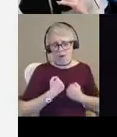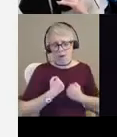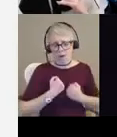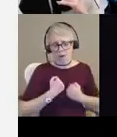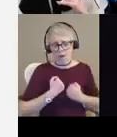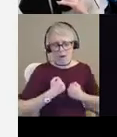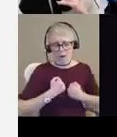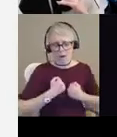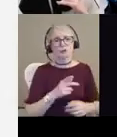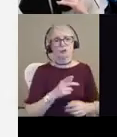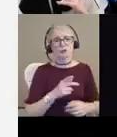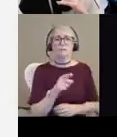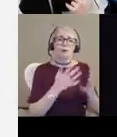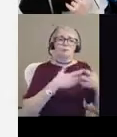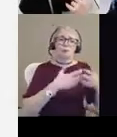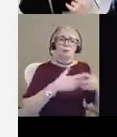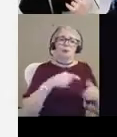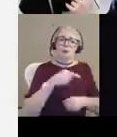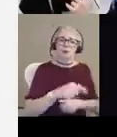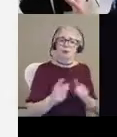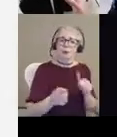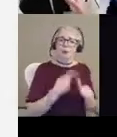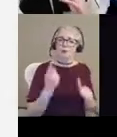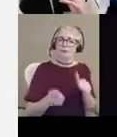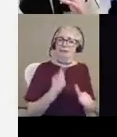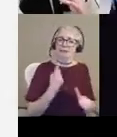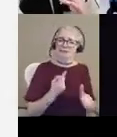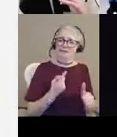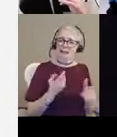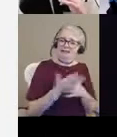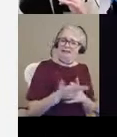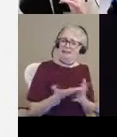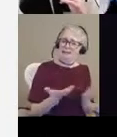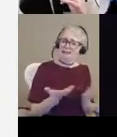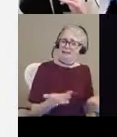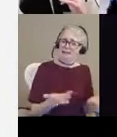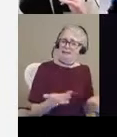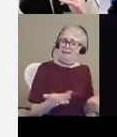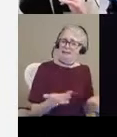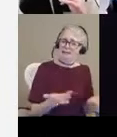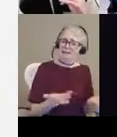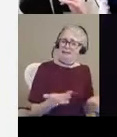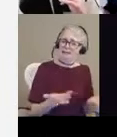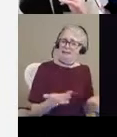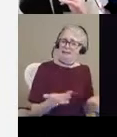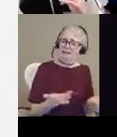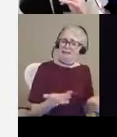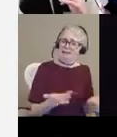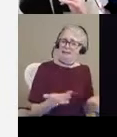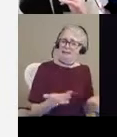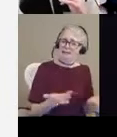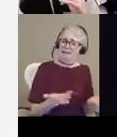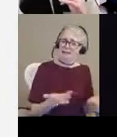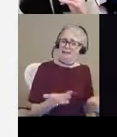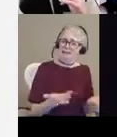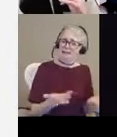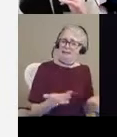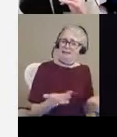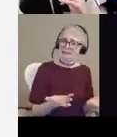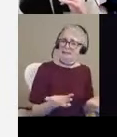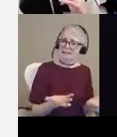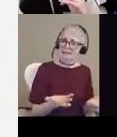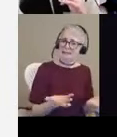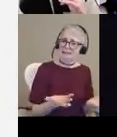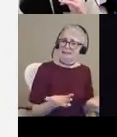that are offering kind of automatic accessibility. So not, there's no magic tick box, but for example, this, we